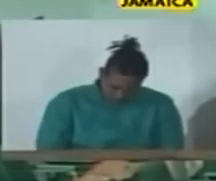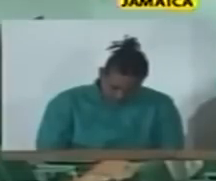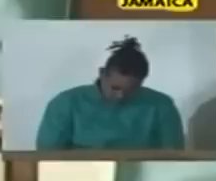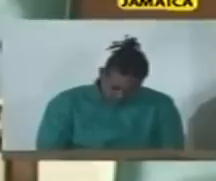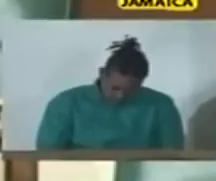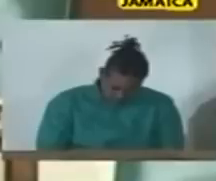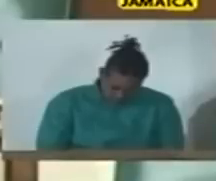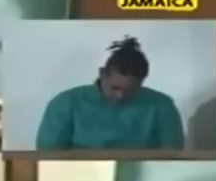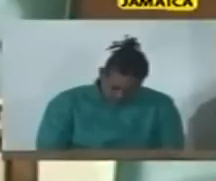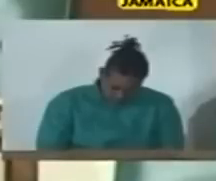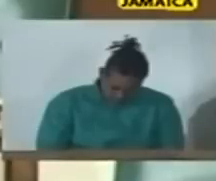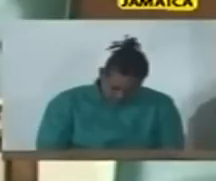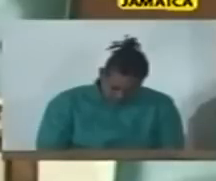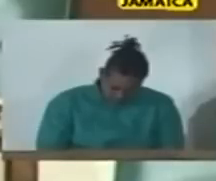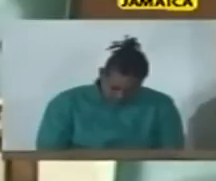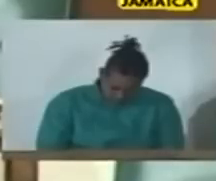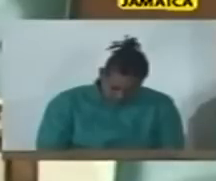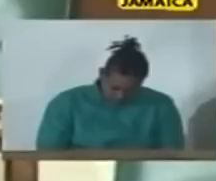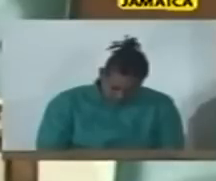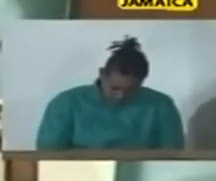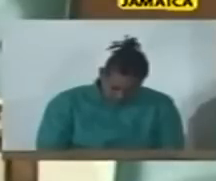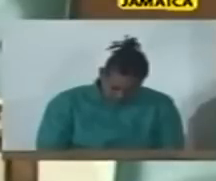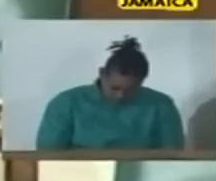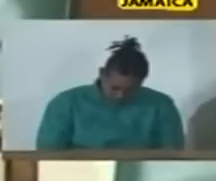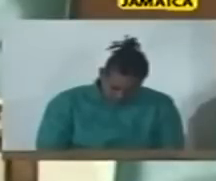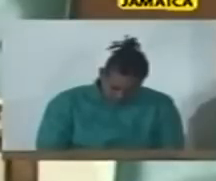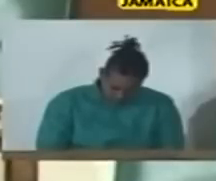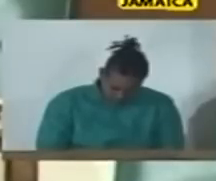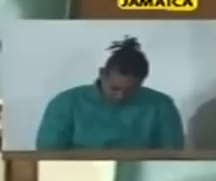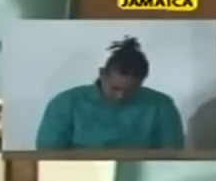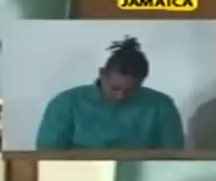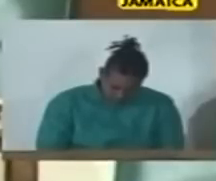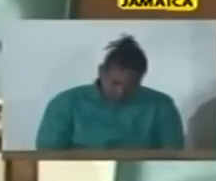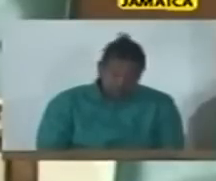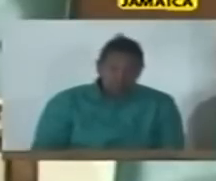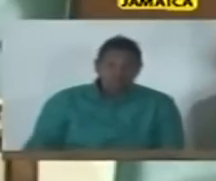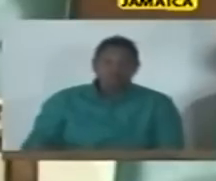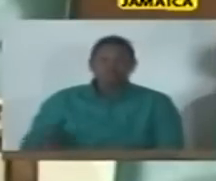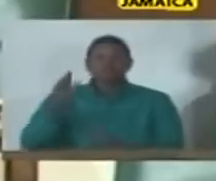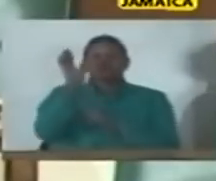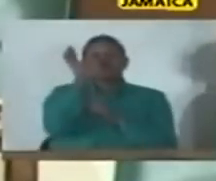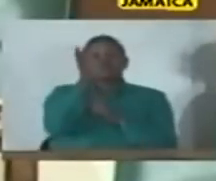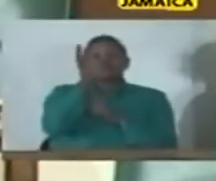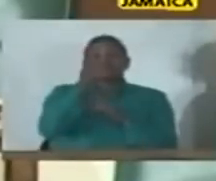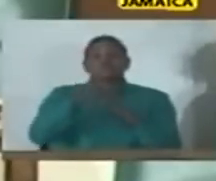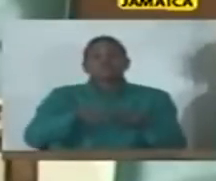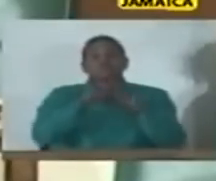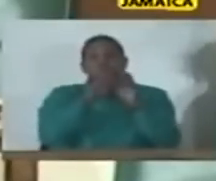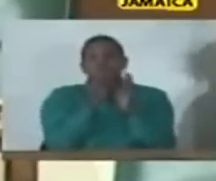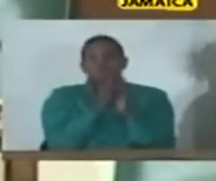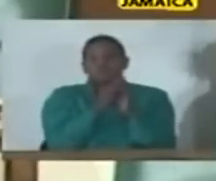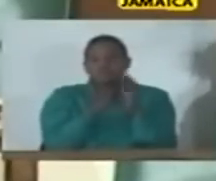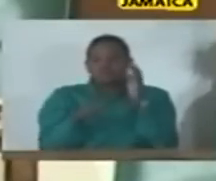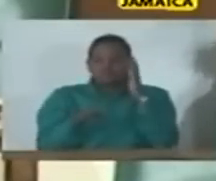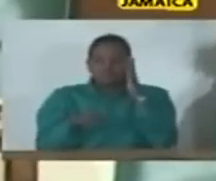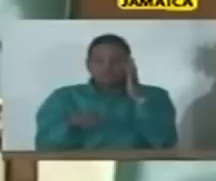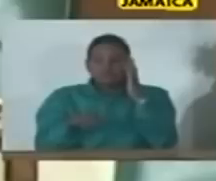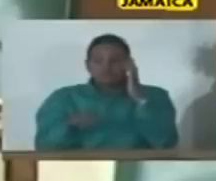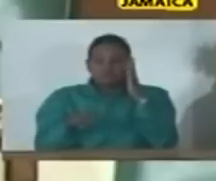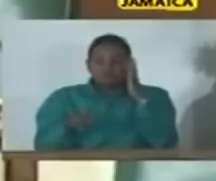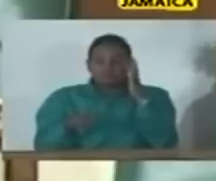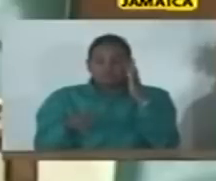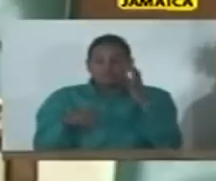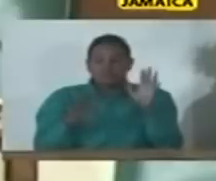President, might I ask that we have a brief 5-minute suspension of the sitting to just allow for